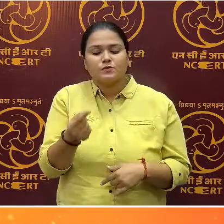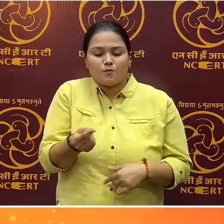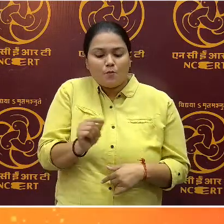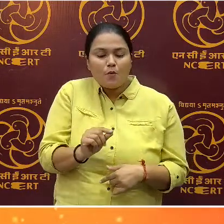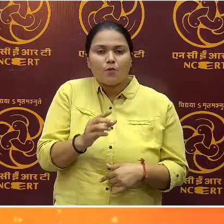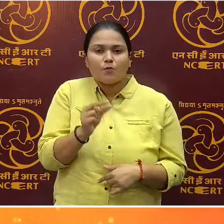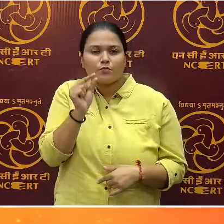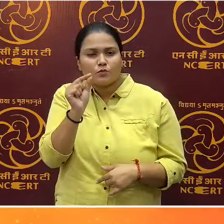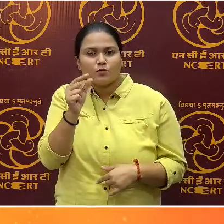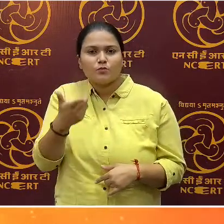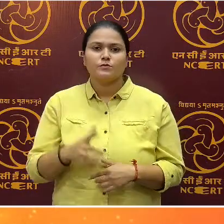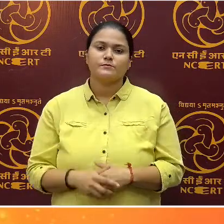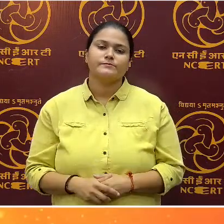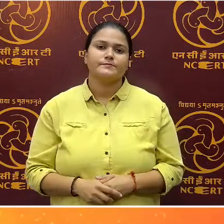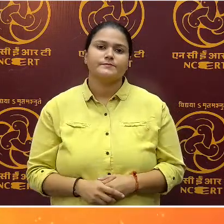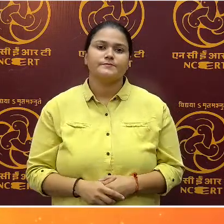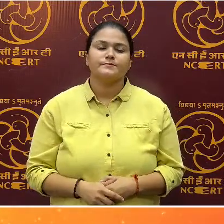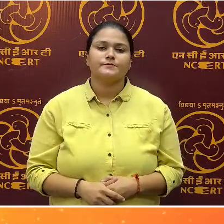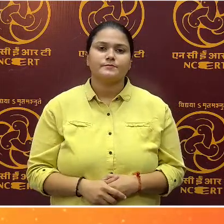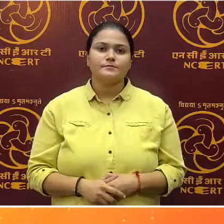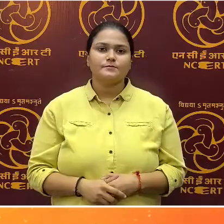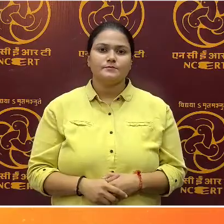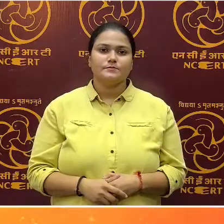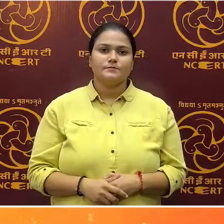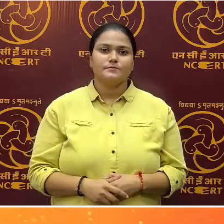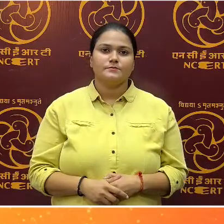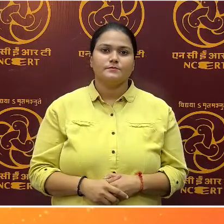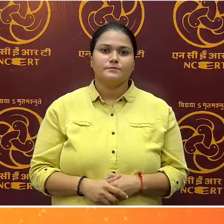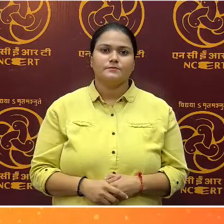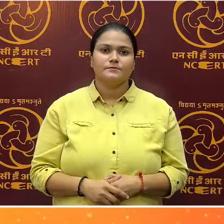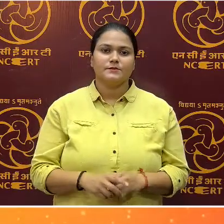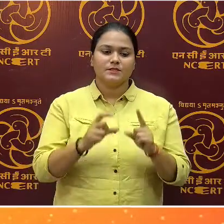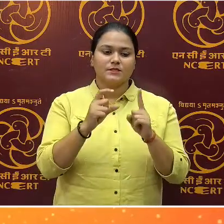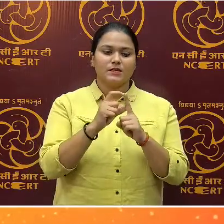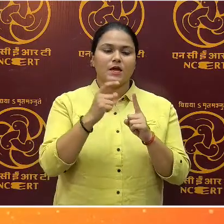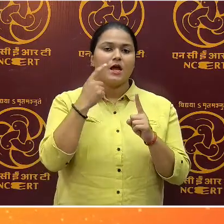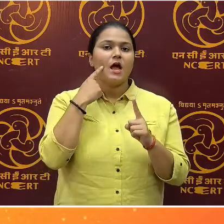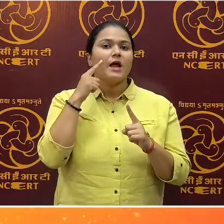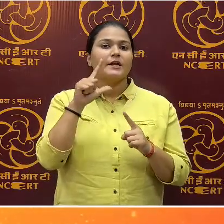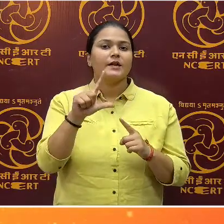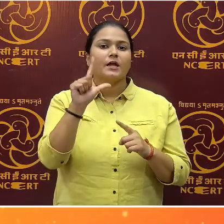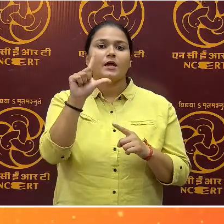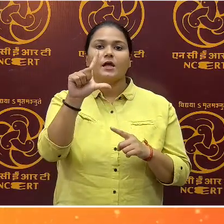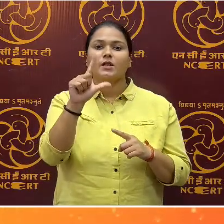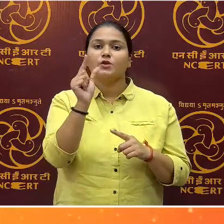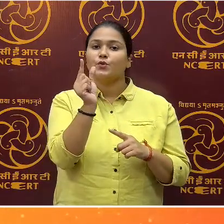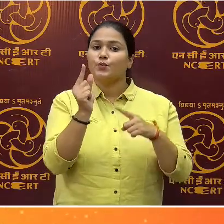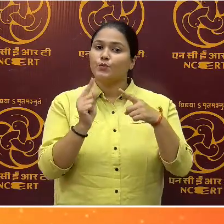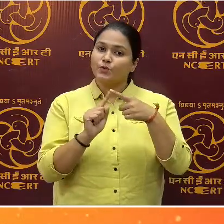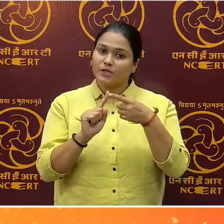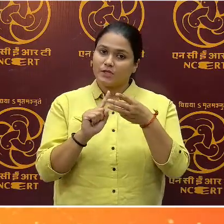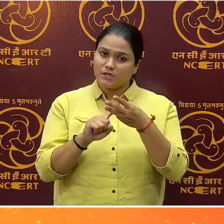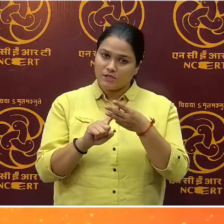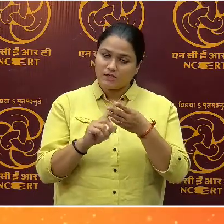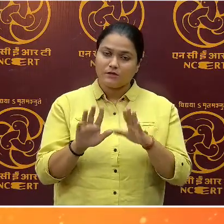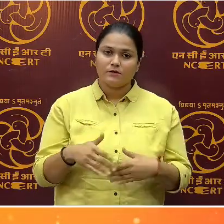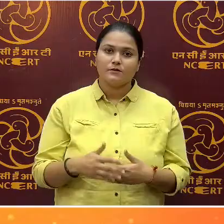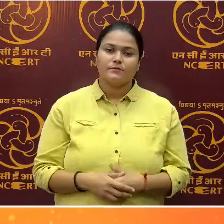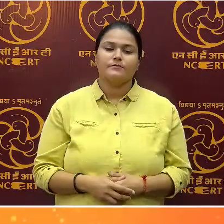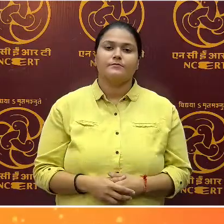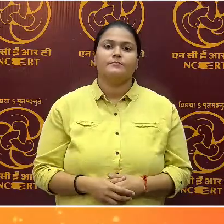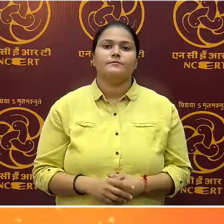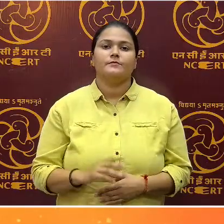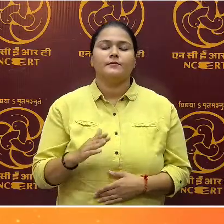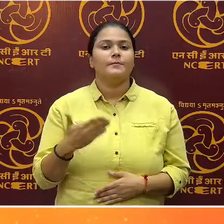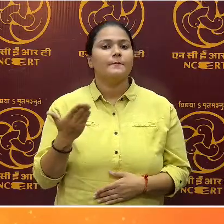So this one, this is what, dilute solution of potassium permanganate in water, and